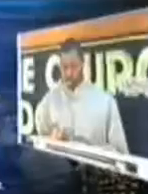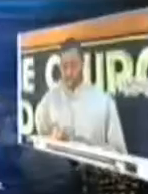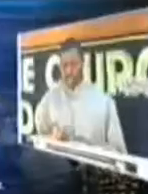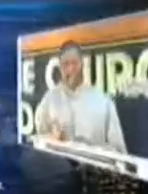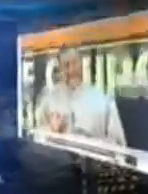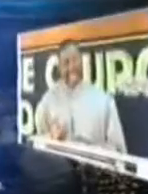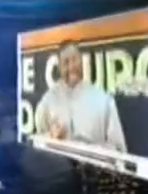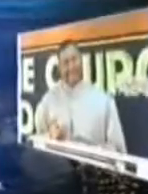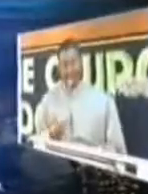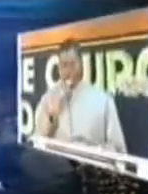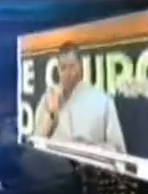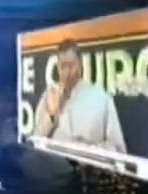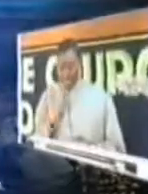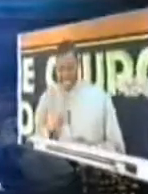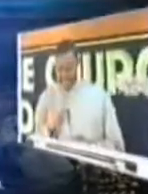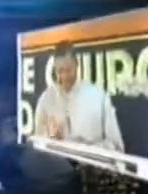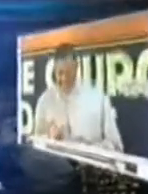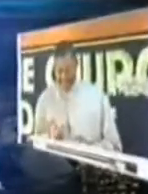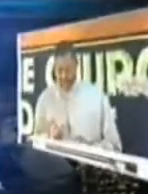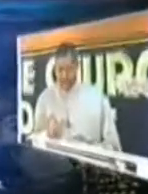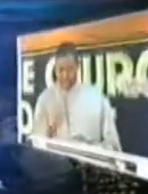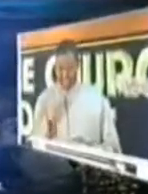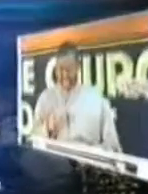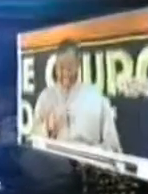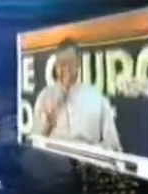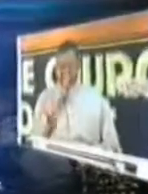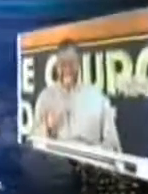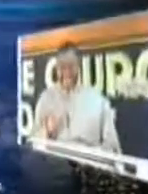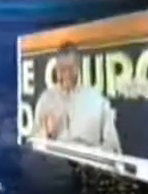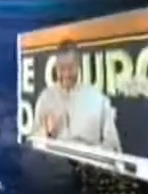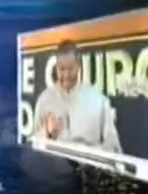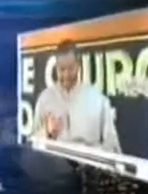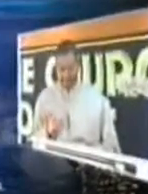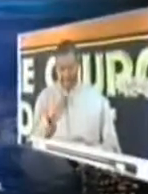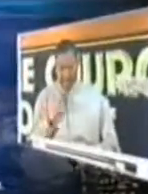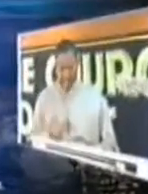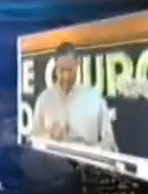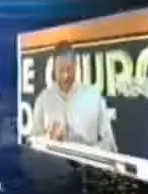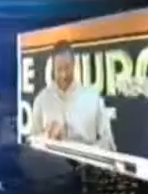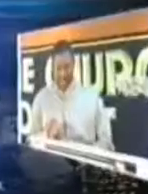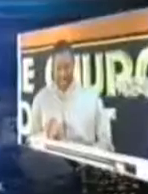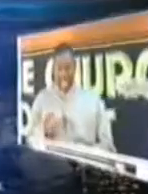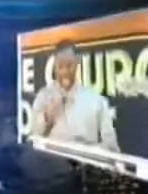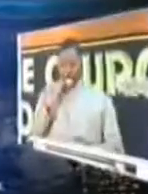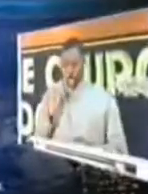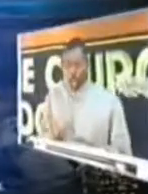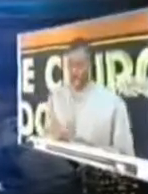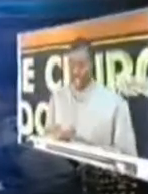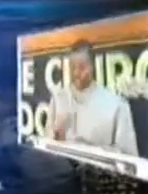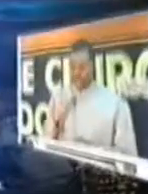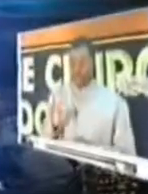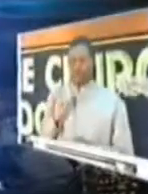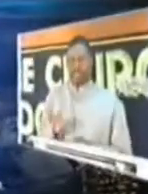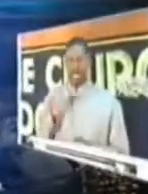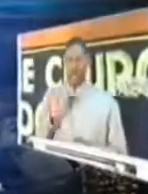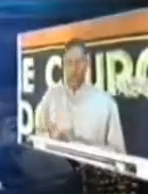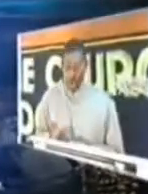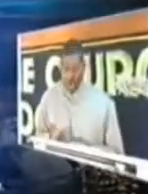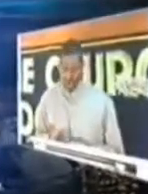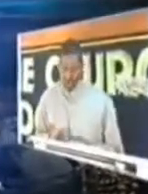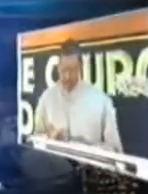priesthood, have a commandment to receive tithes from the people according to